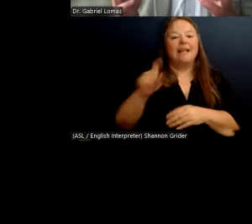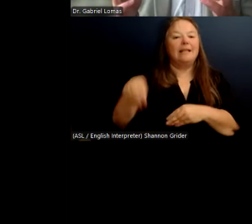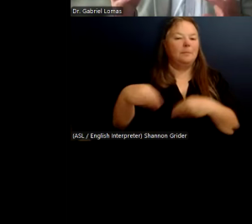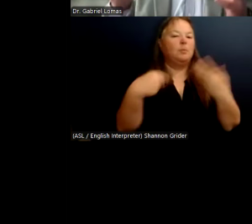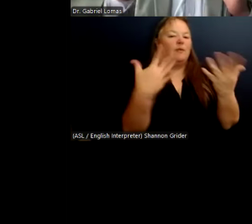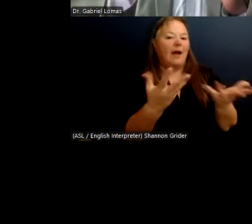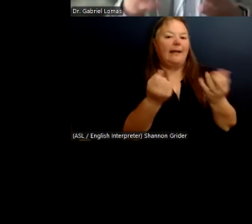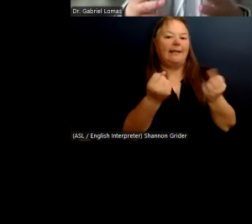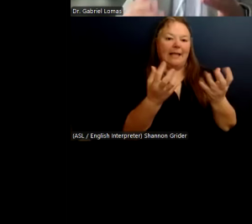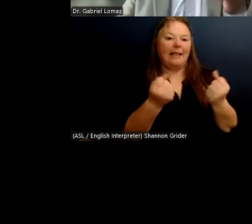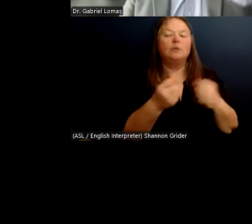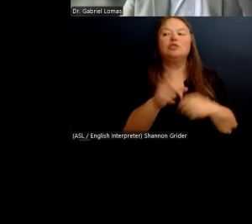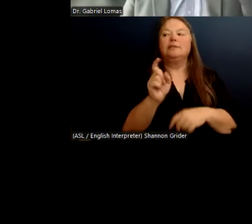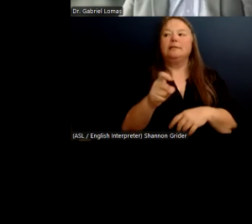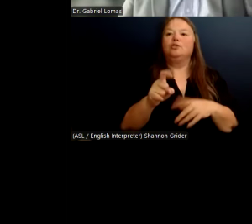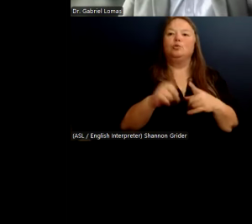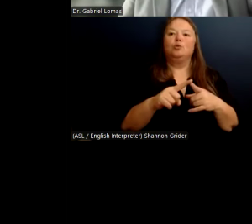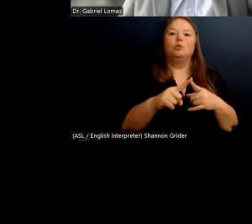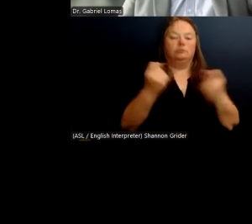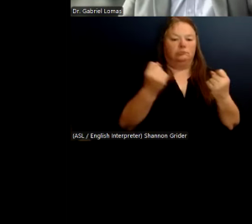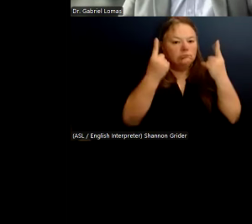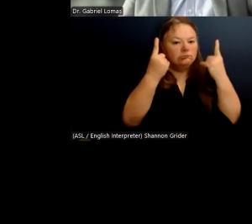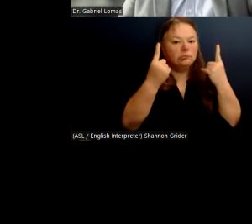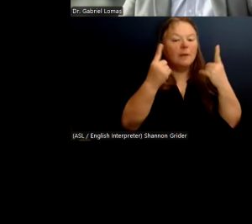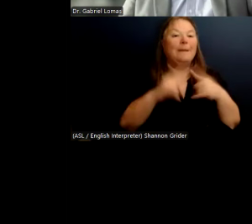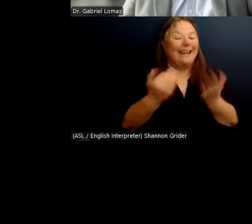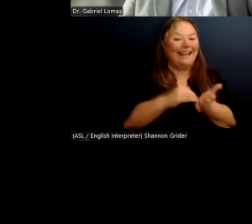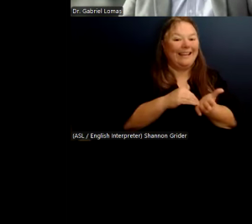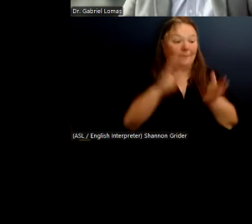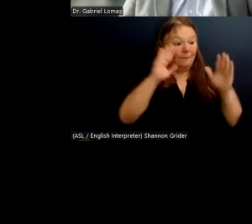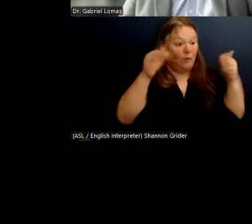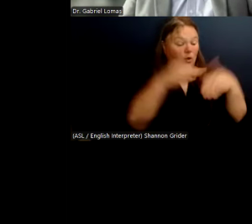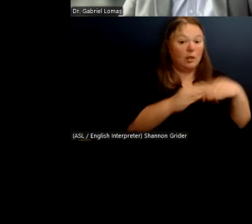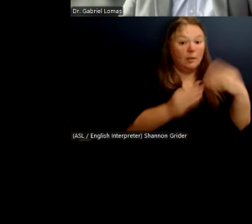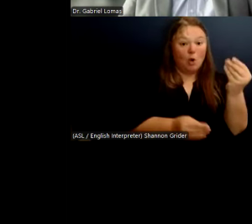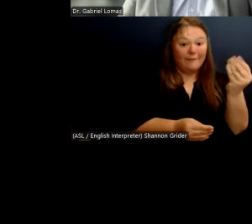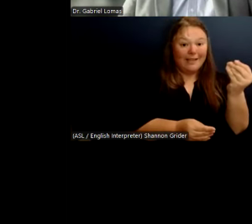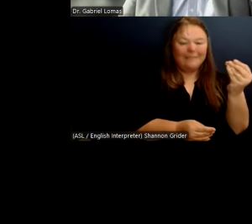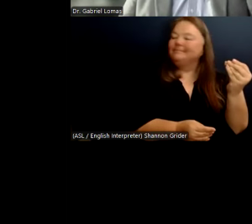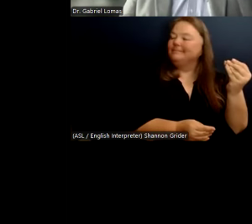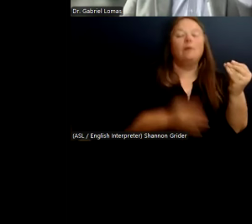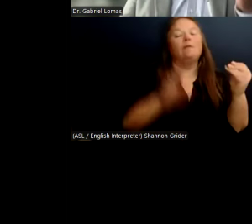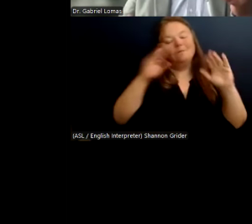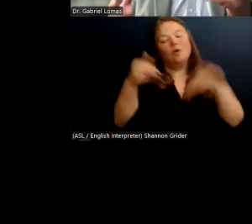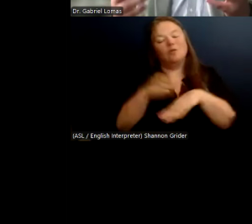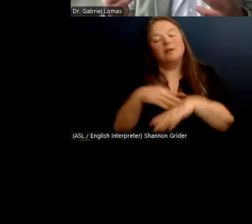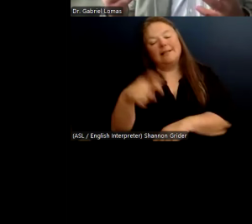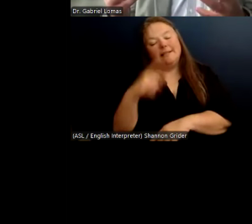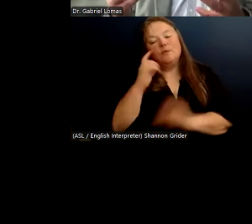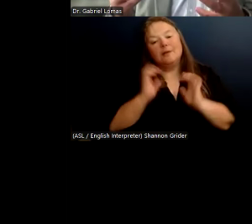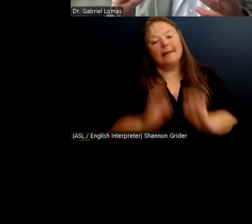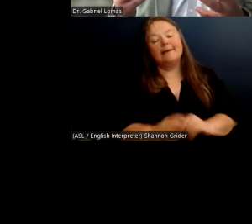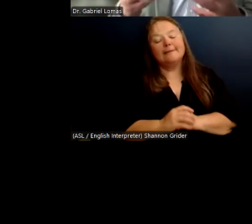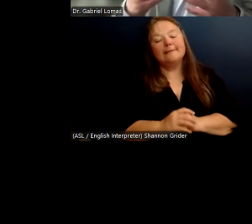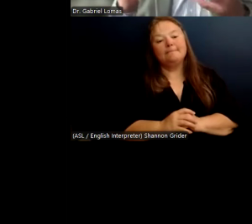work that are not so focused on profit, but focused on needs of the patients or the clients. And one of the problems is that we do see